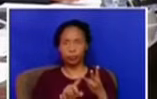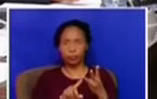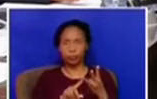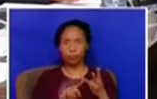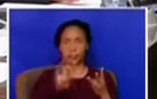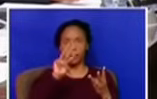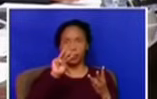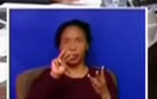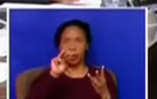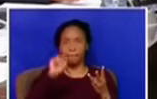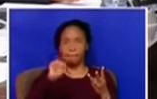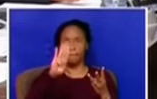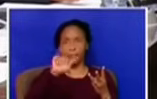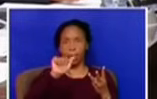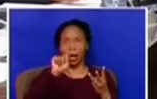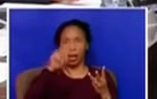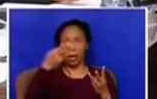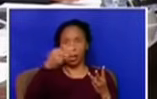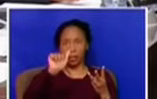Mbata Moses Sipho,